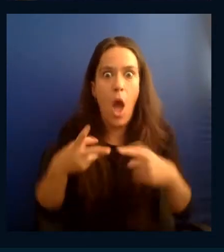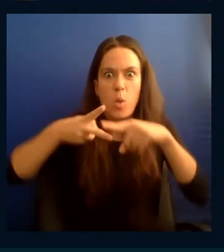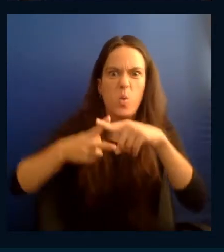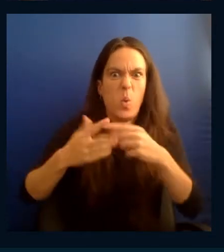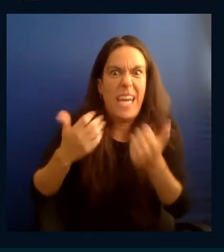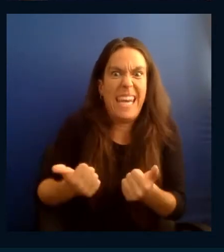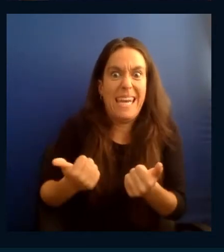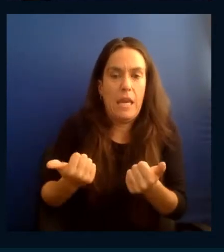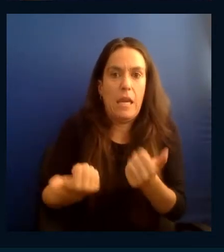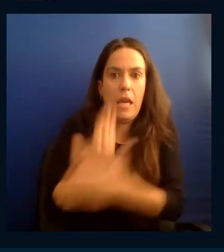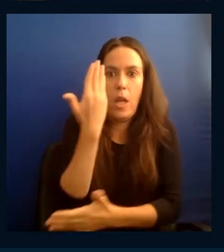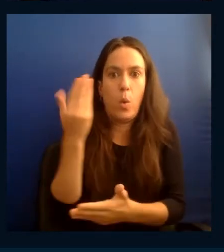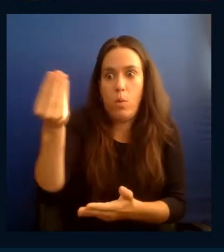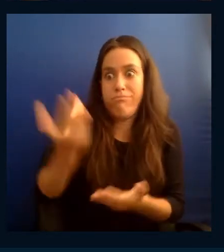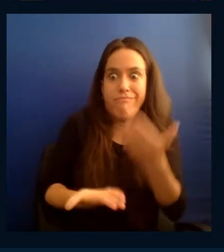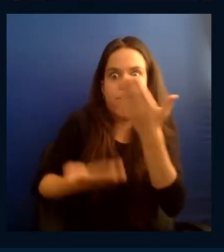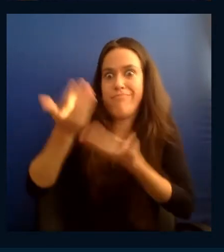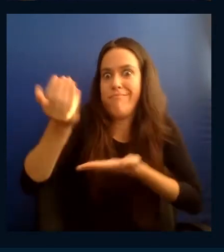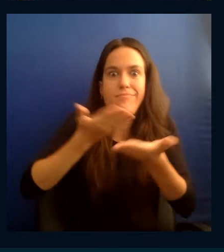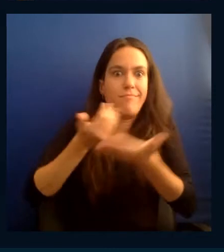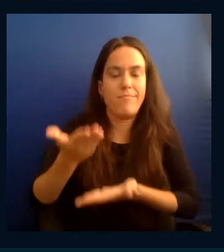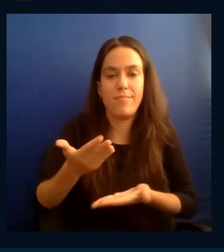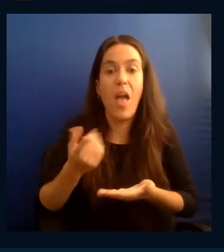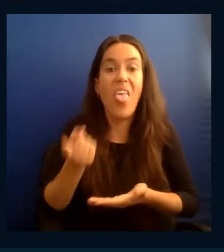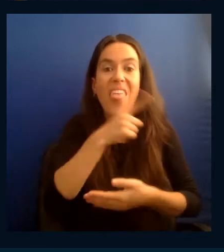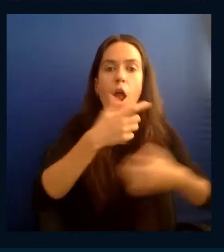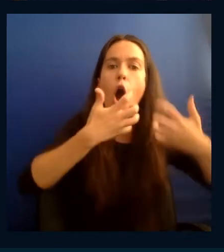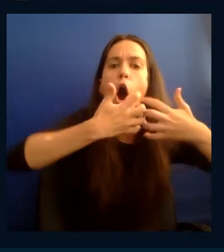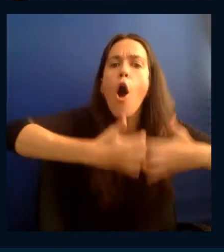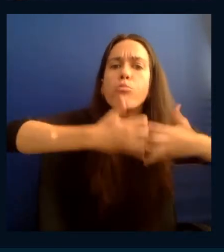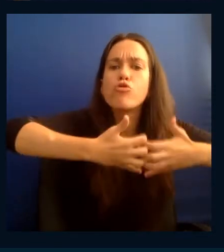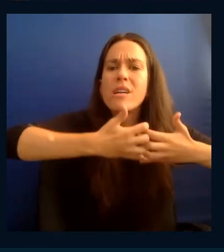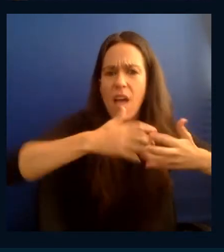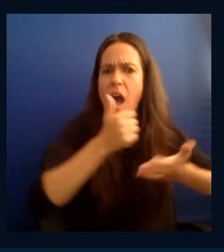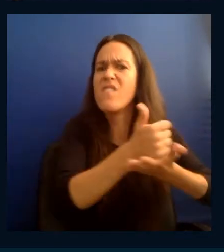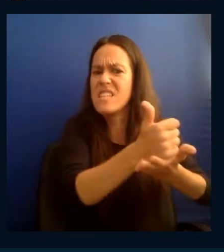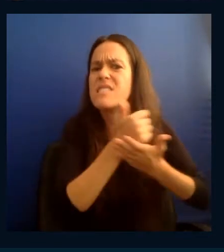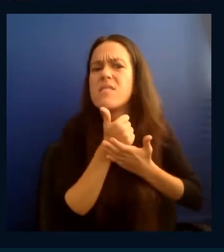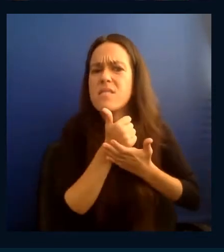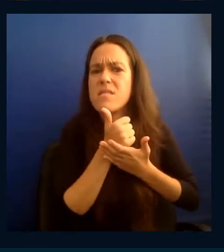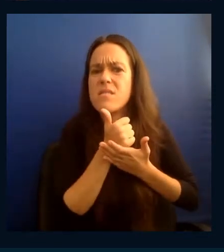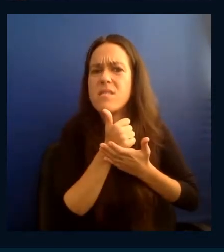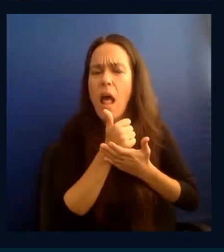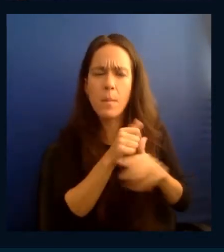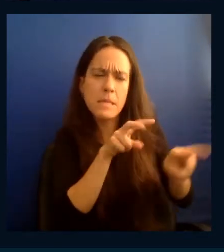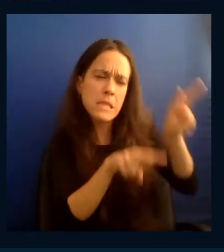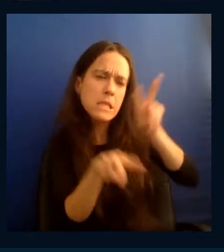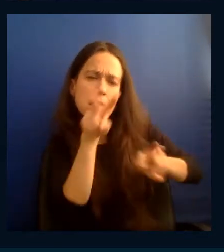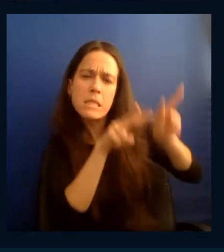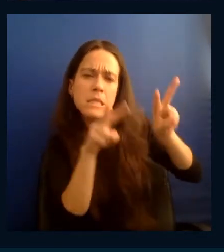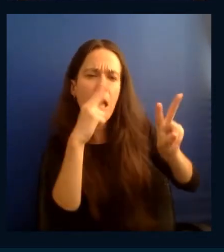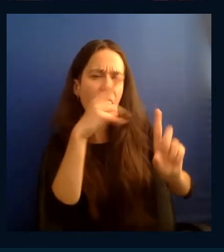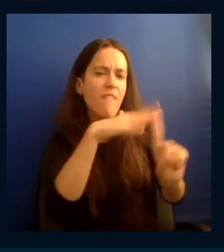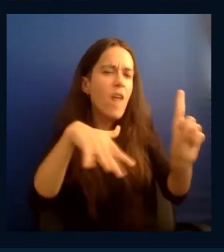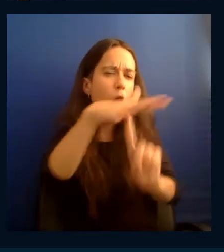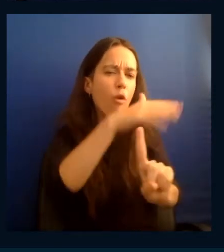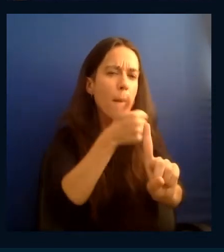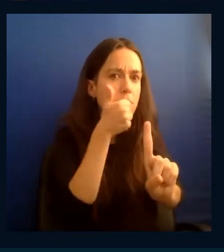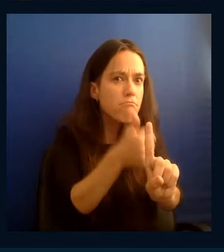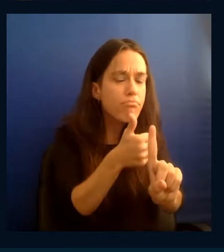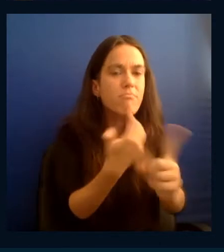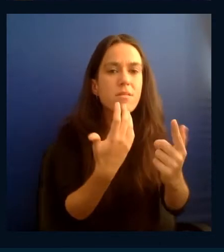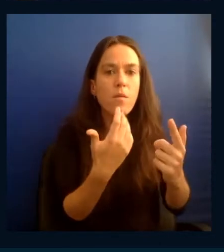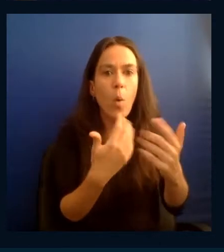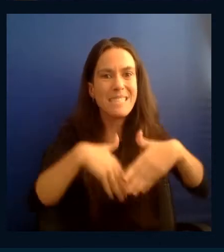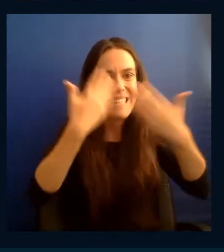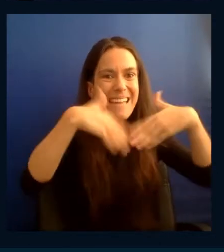GitHub Actions to help you automate. And then operationally, we have things to help you ongoing to kind of see how the environment's working, how your day-to-day is